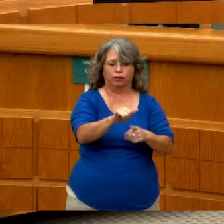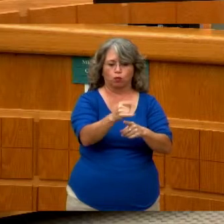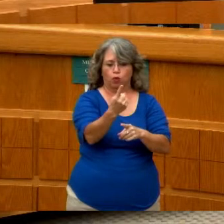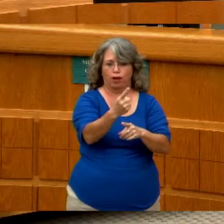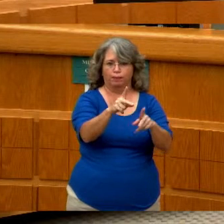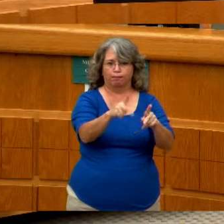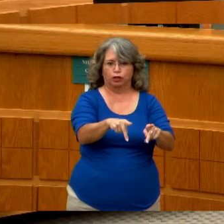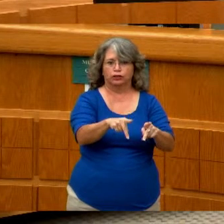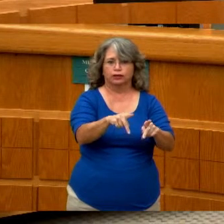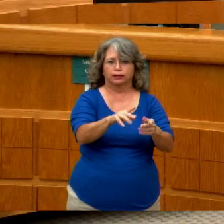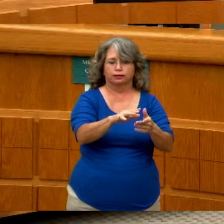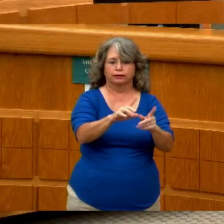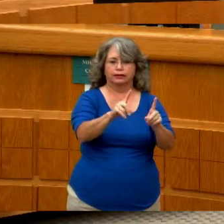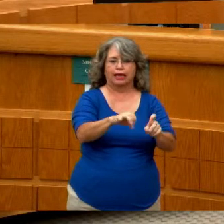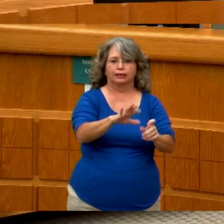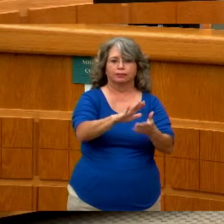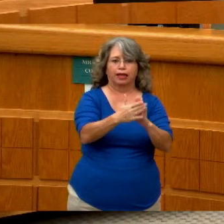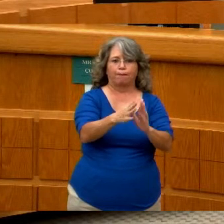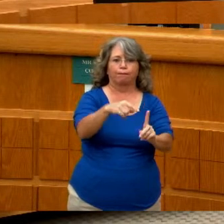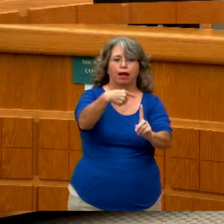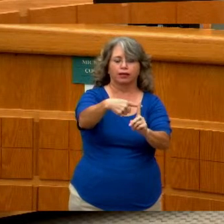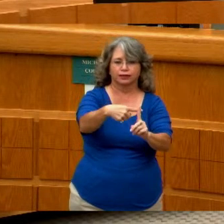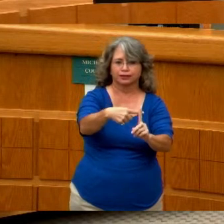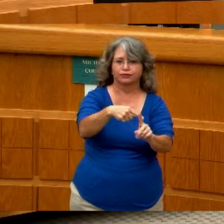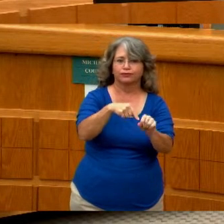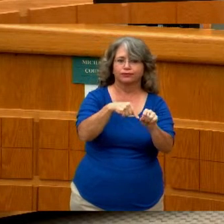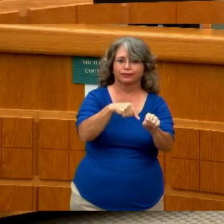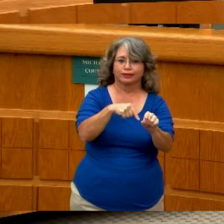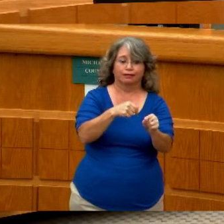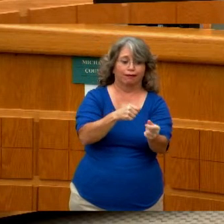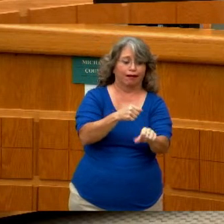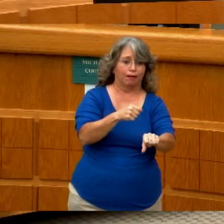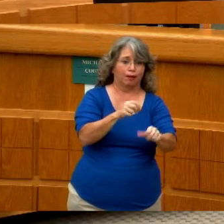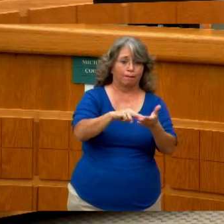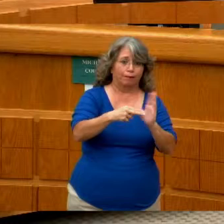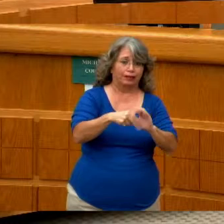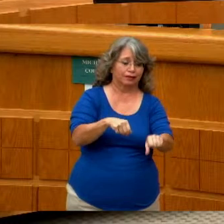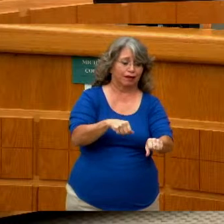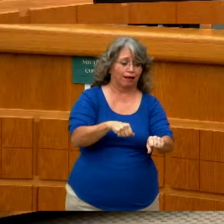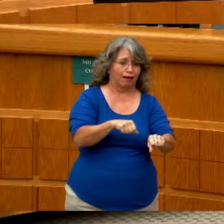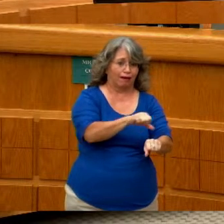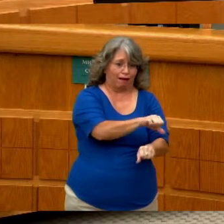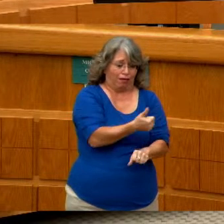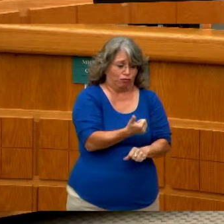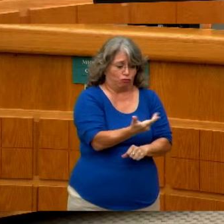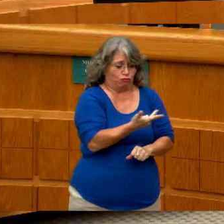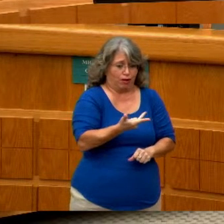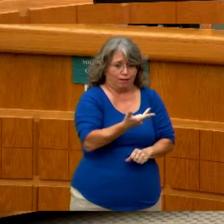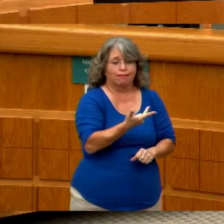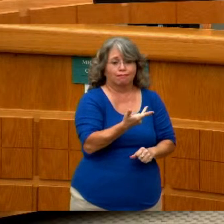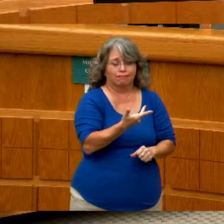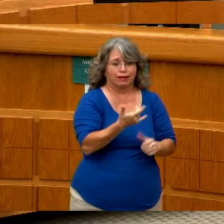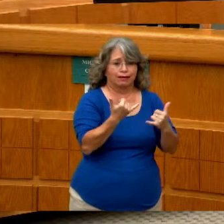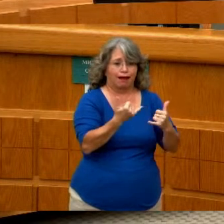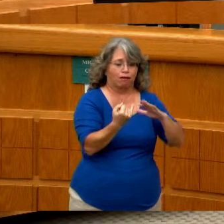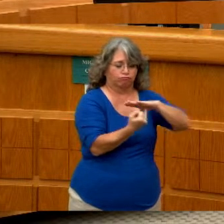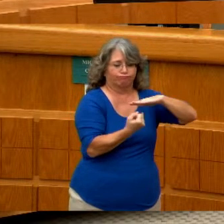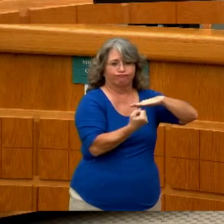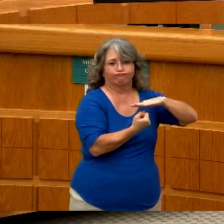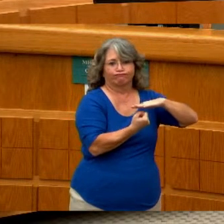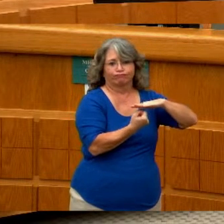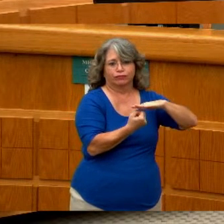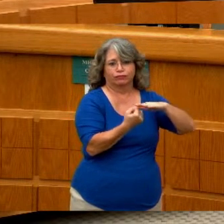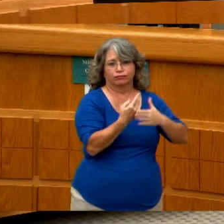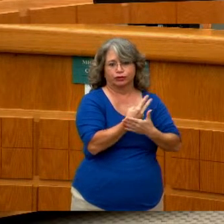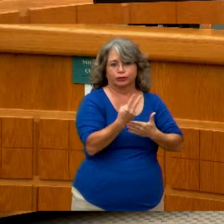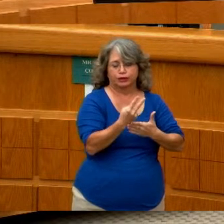quarantine. So you just don't know. You've got to be very careful. So please, please, please